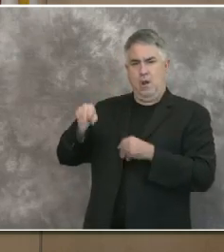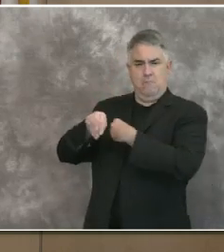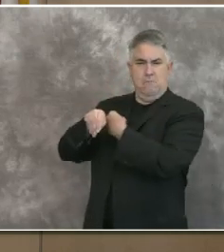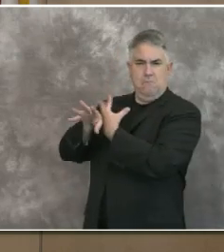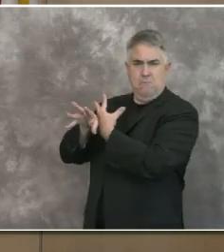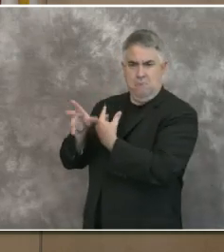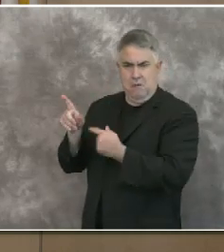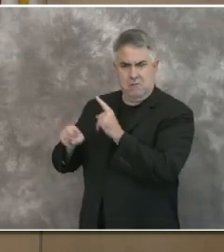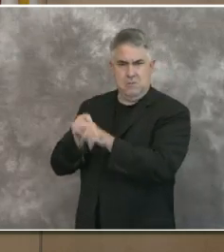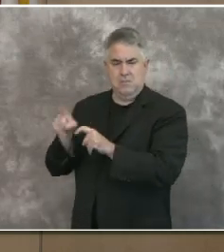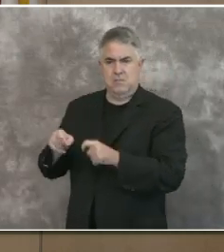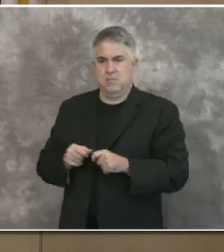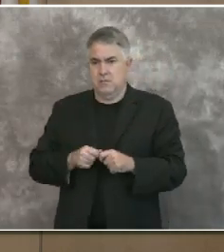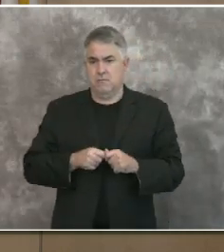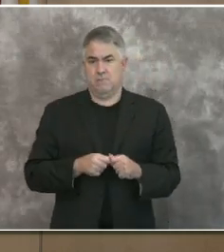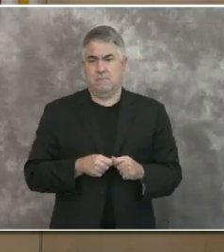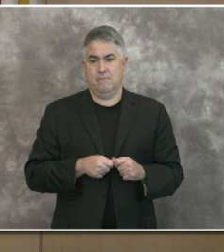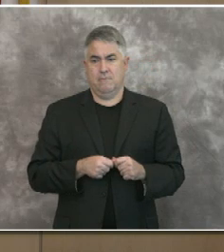questions?